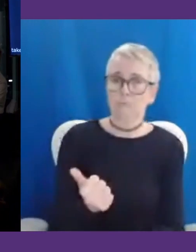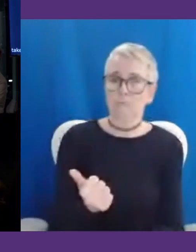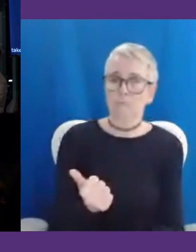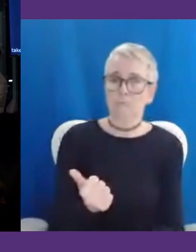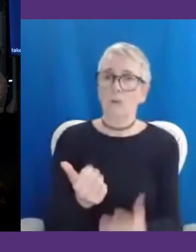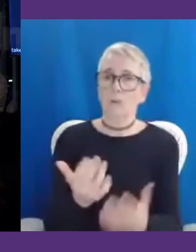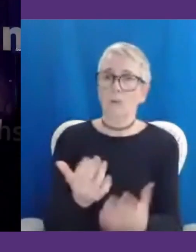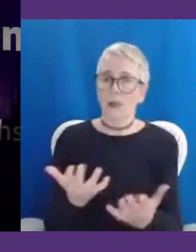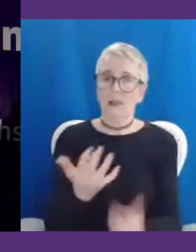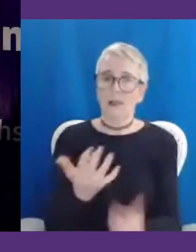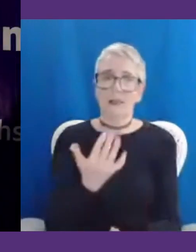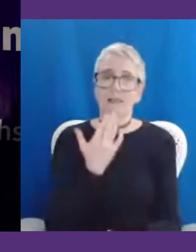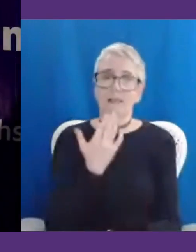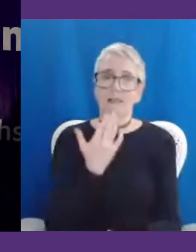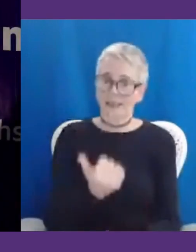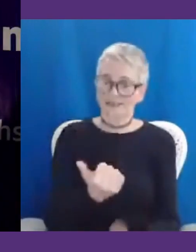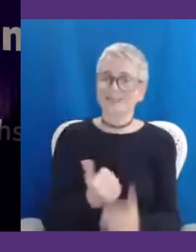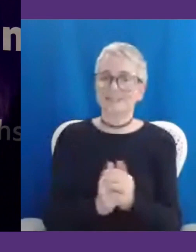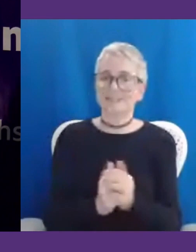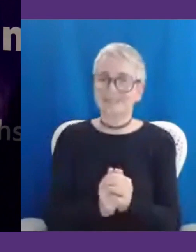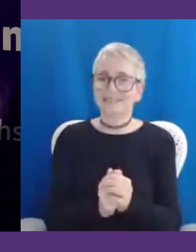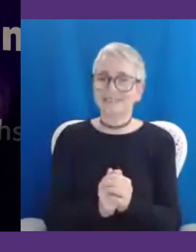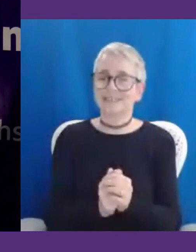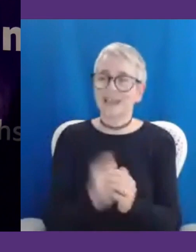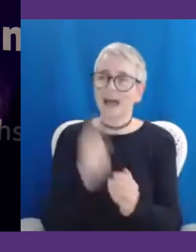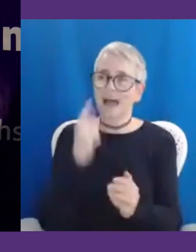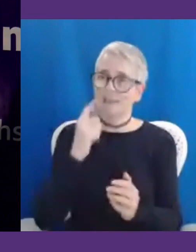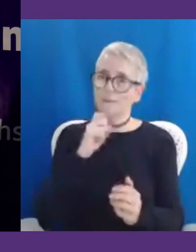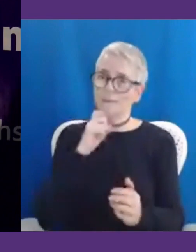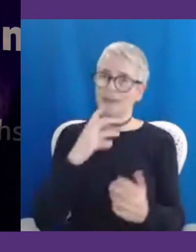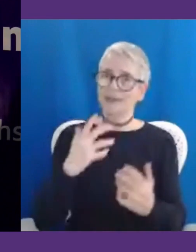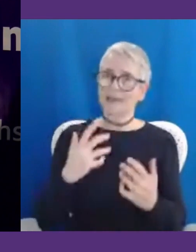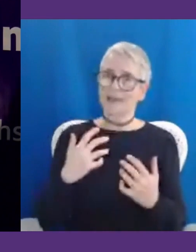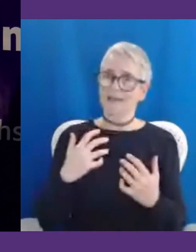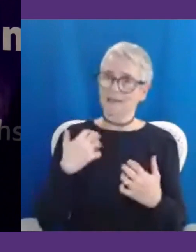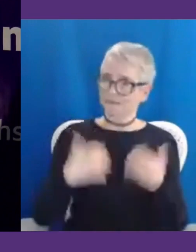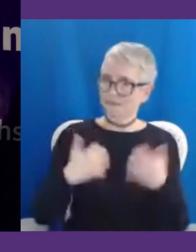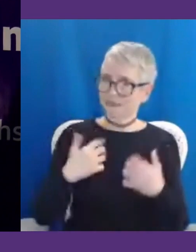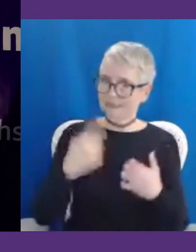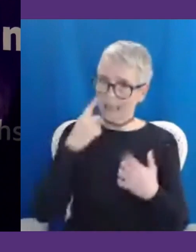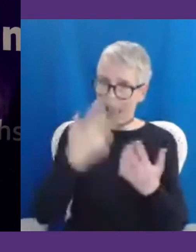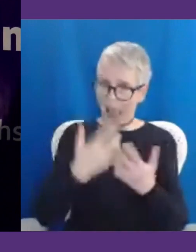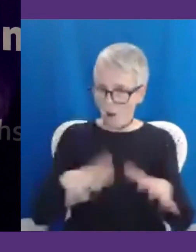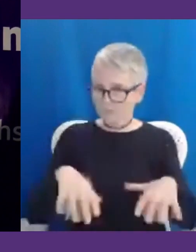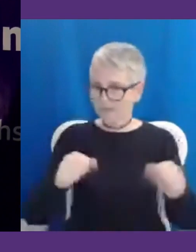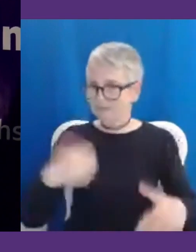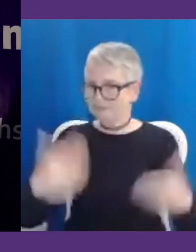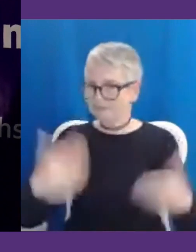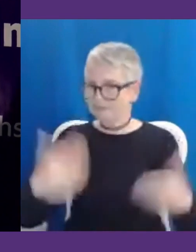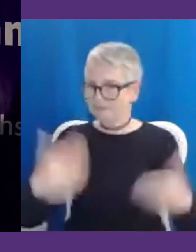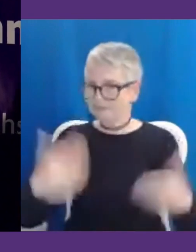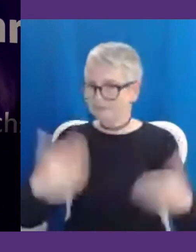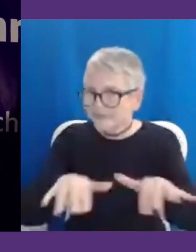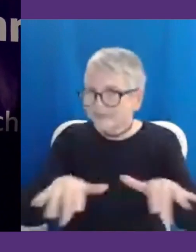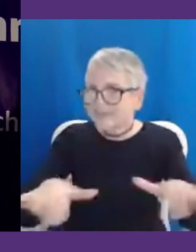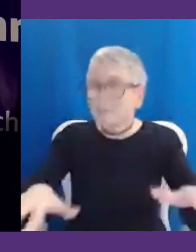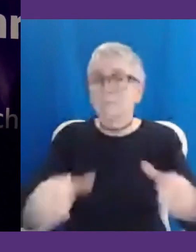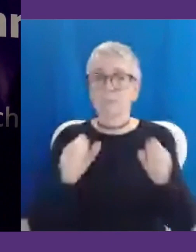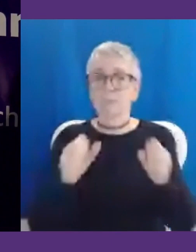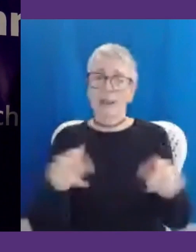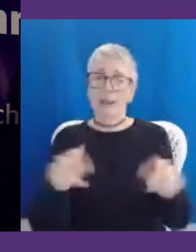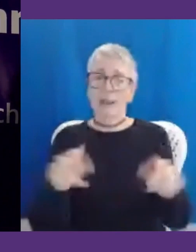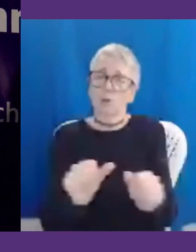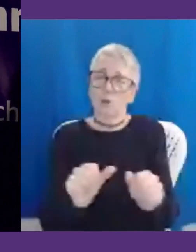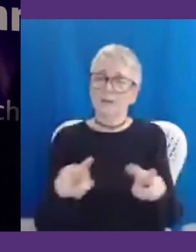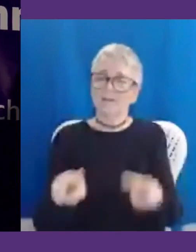it gets implemented, isn't it? And beyond the code, beyond the guidelines. So we've got a short video. Unfortunately, Nicole couldn't be